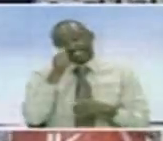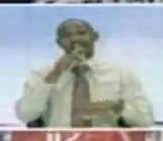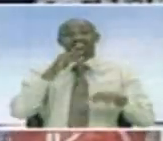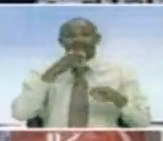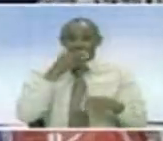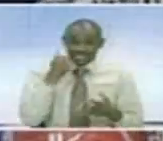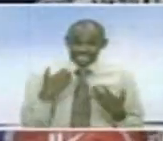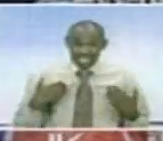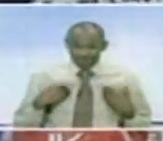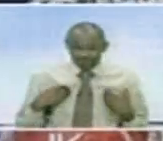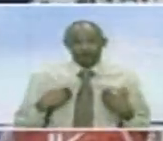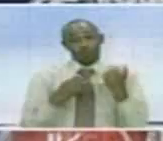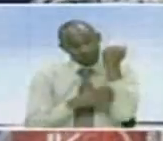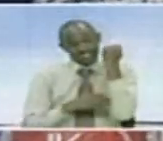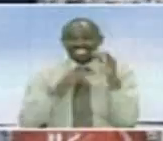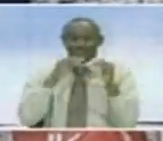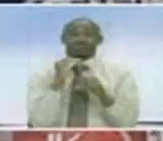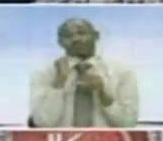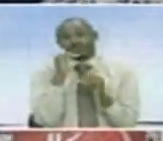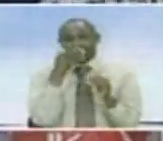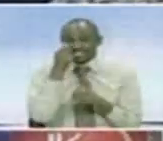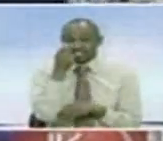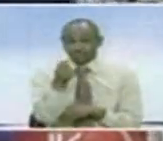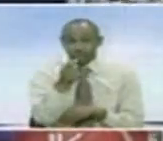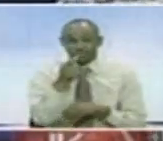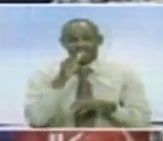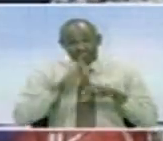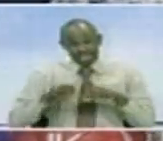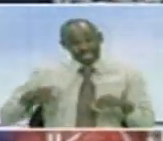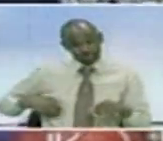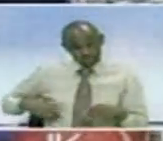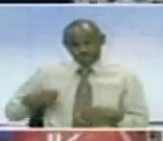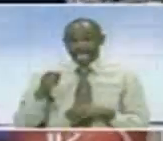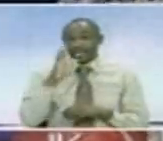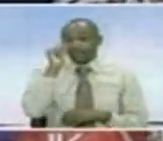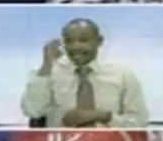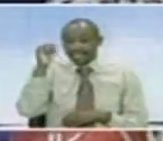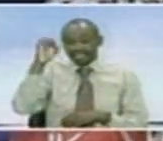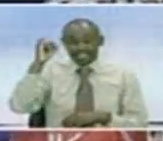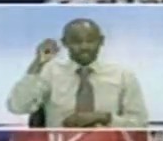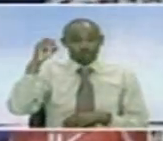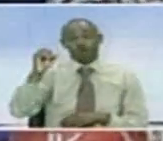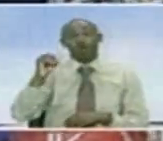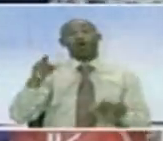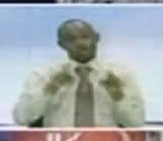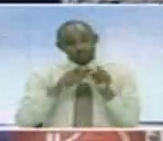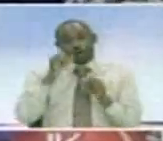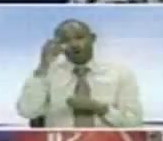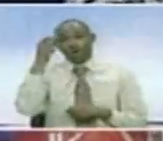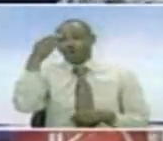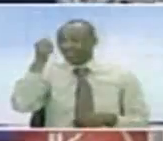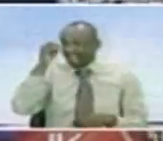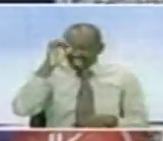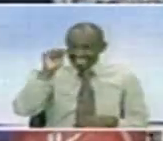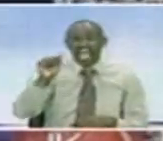in terms of poverty levels than Gatondo and Baringo, even in Odaya, there are